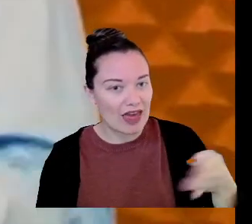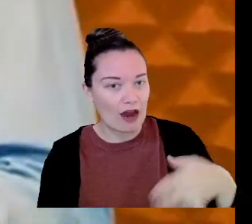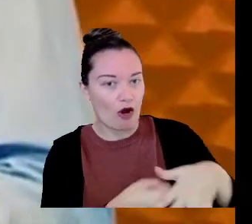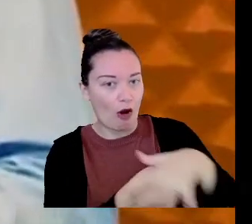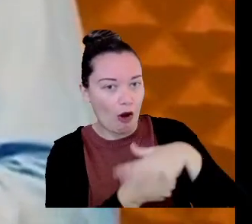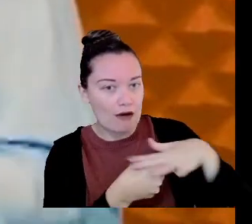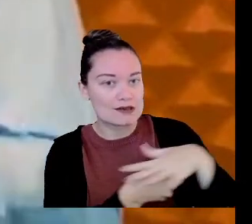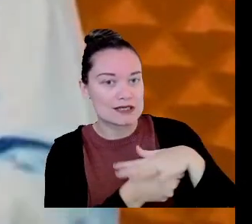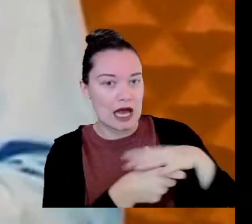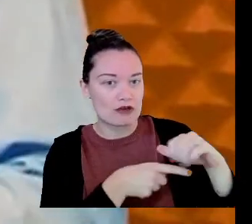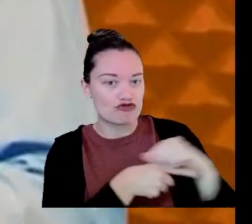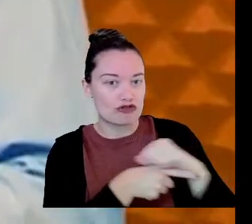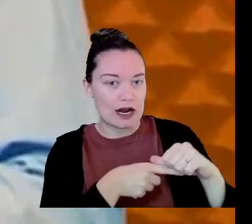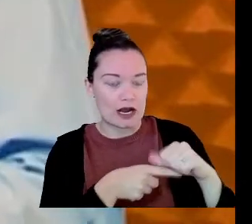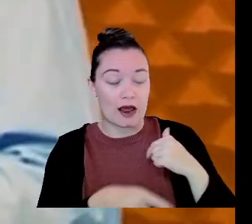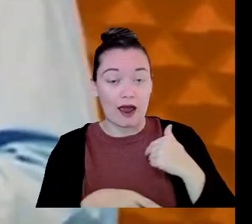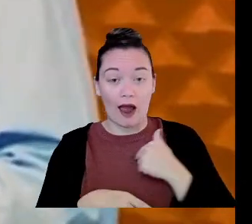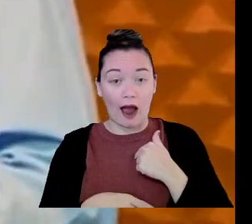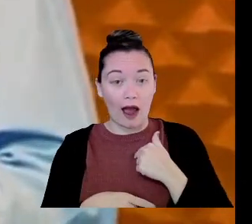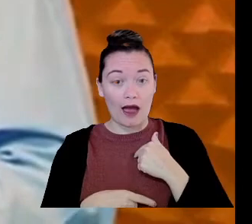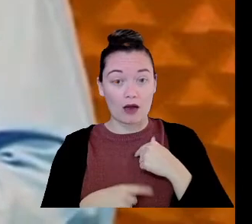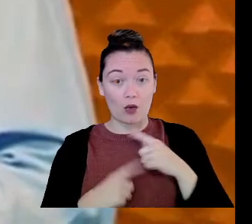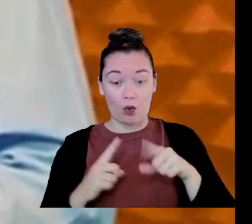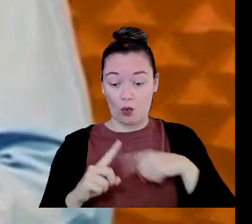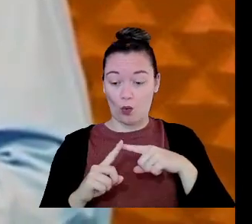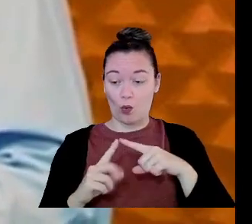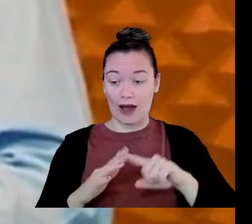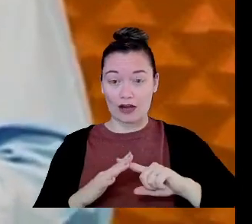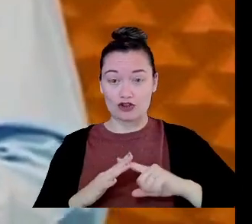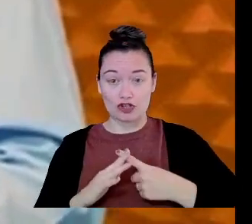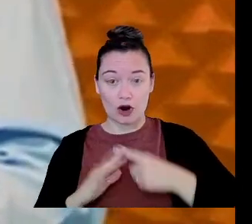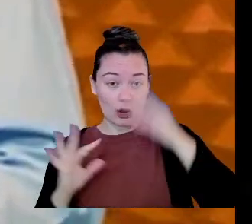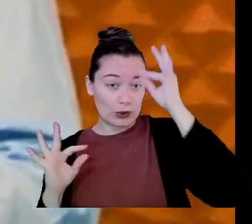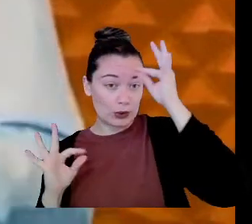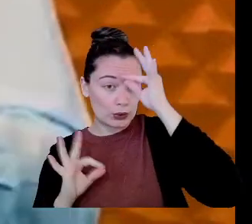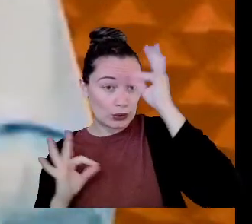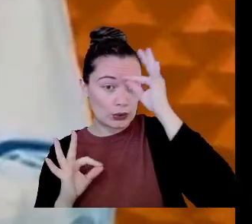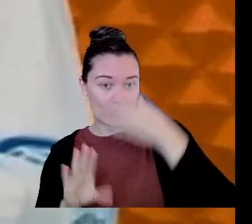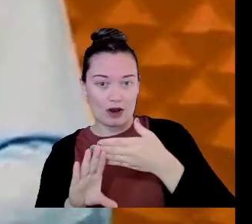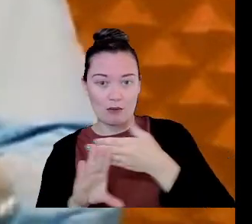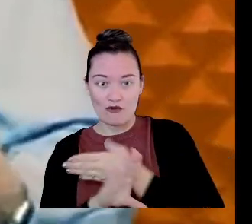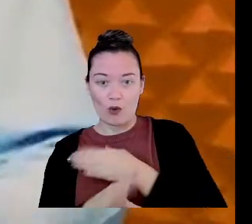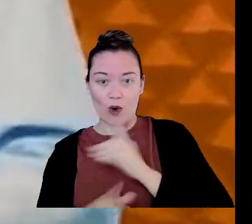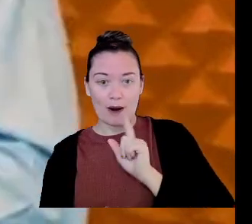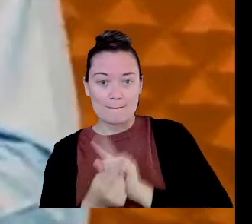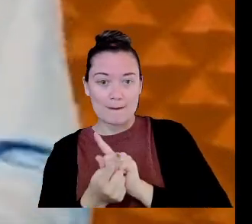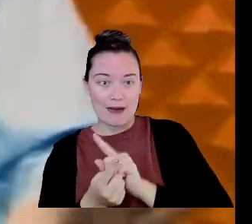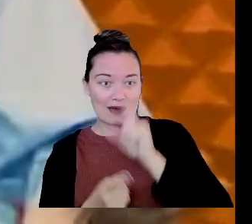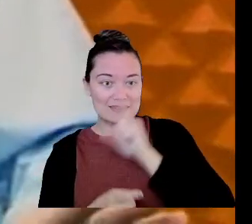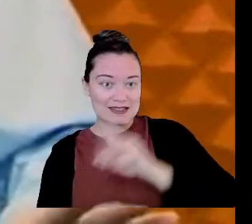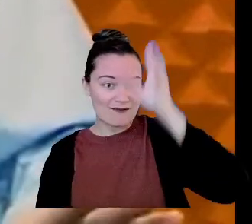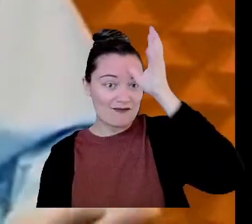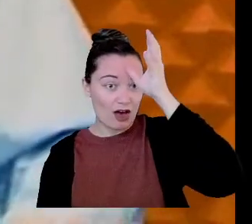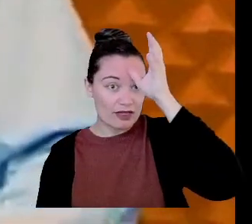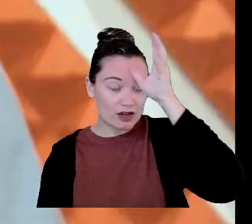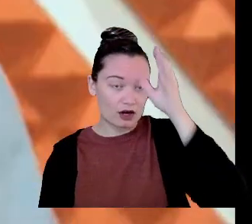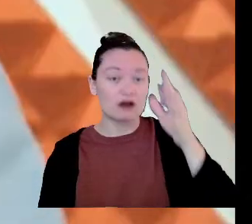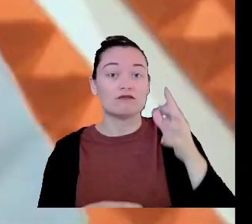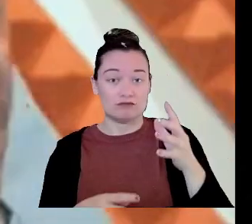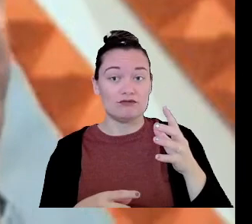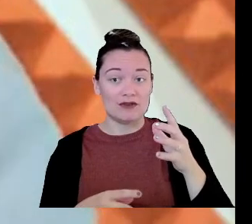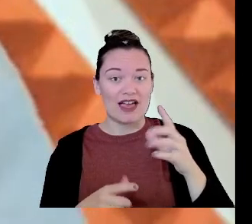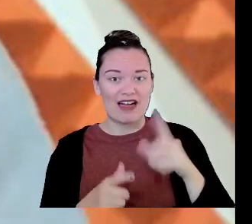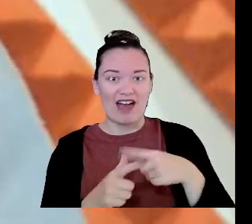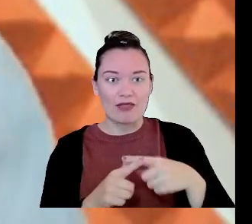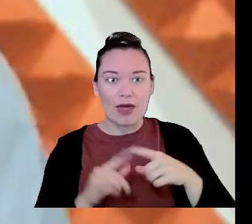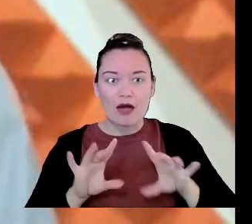very little about farming before I knew my stepfather. Now, am I an expert? Absolutely not. But